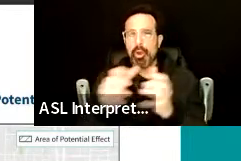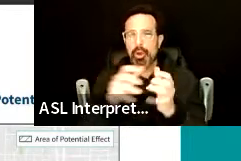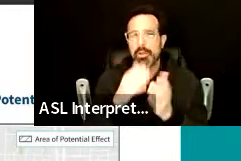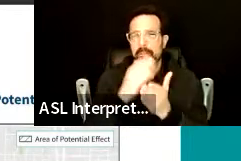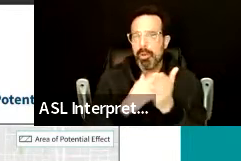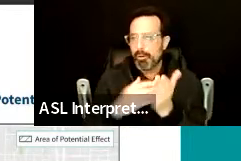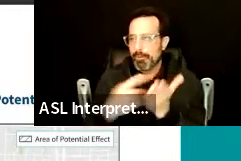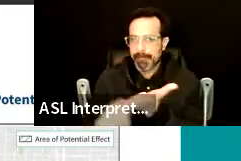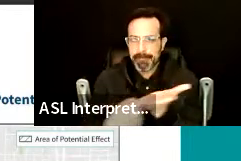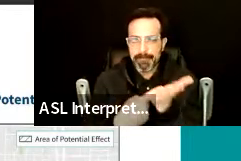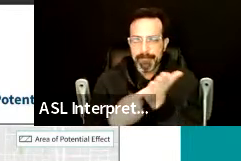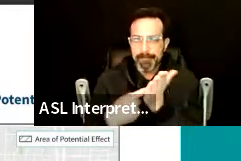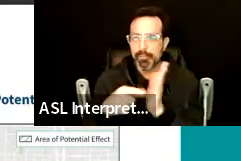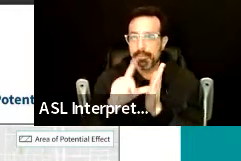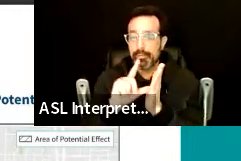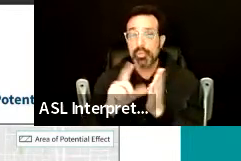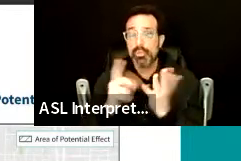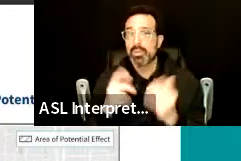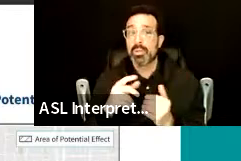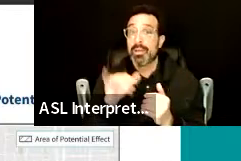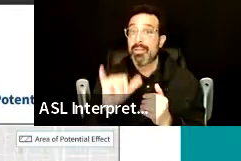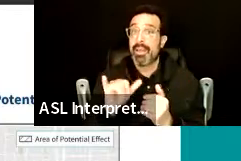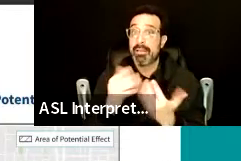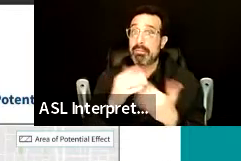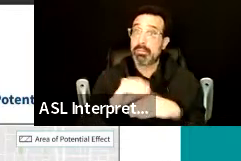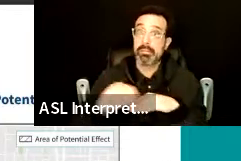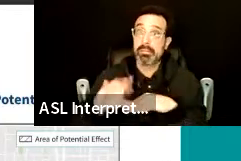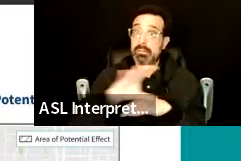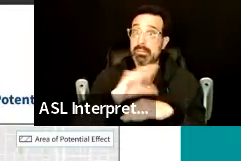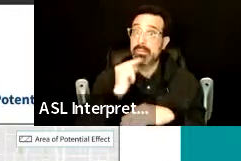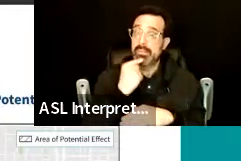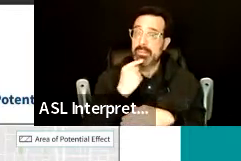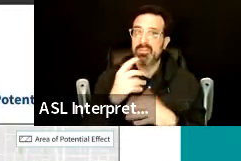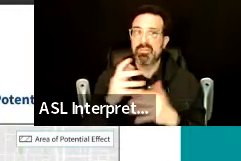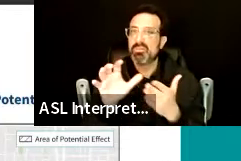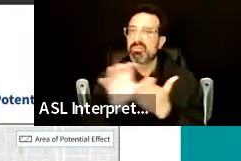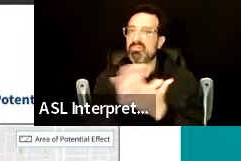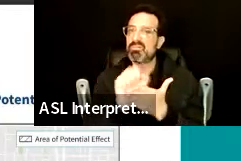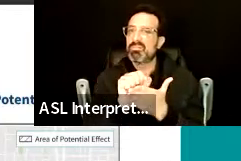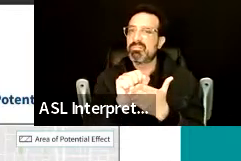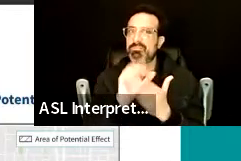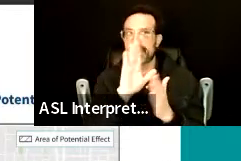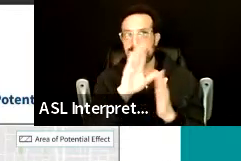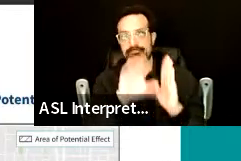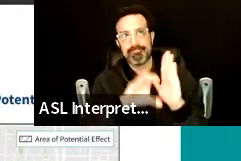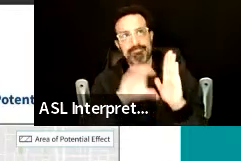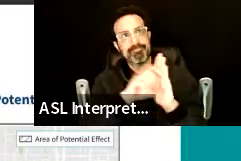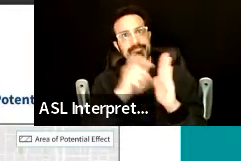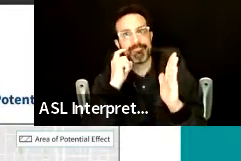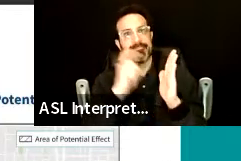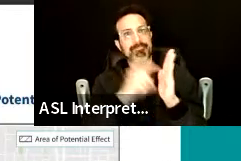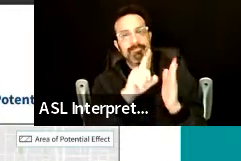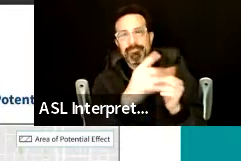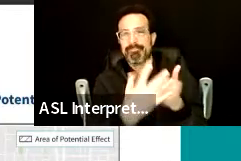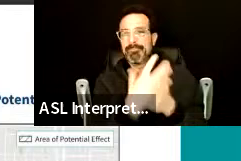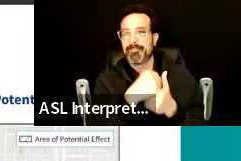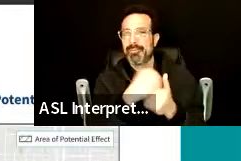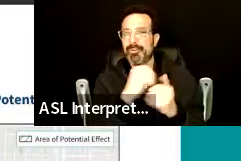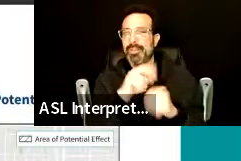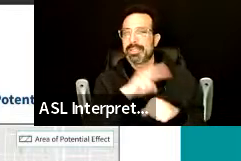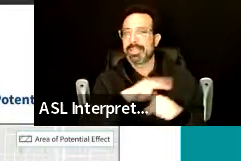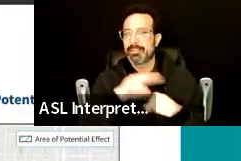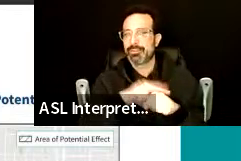review. Adverse effects are those that diminish characteristics qualifying a property for inclusion in the National